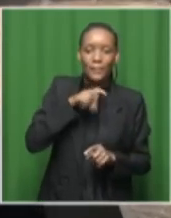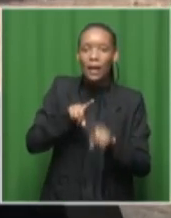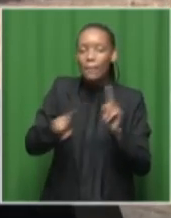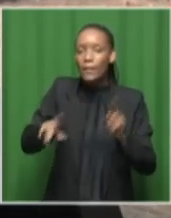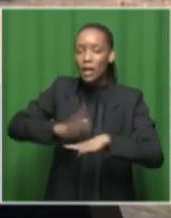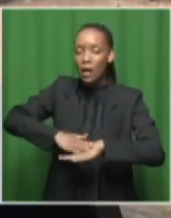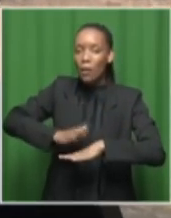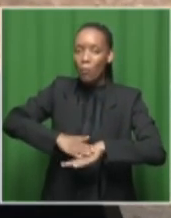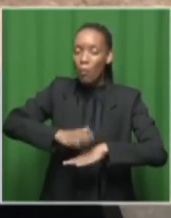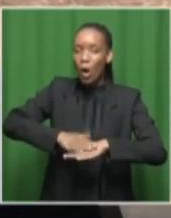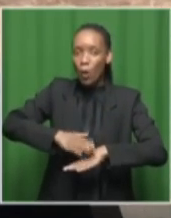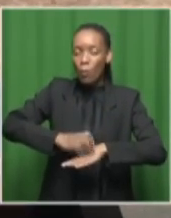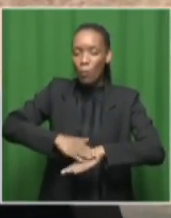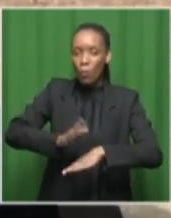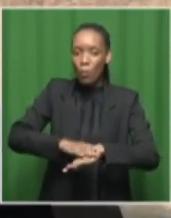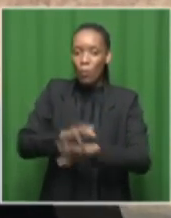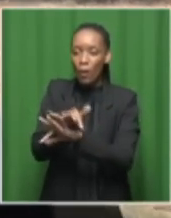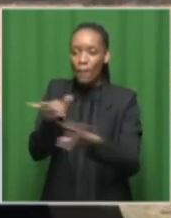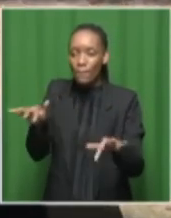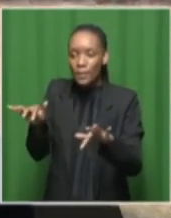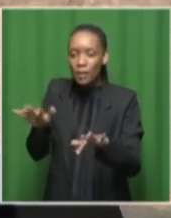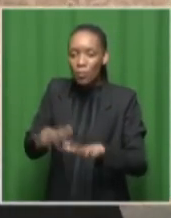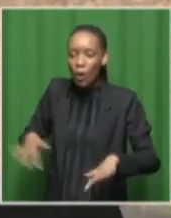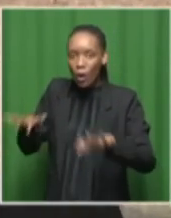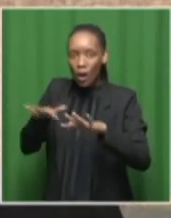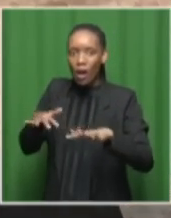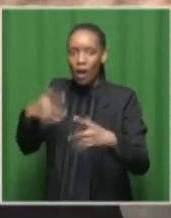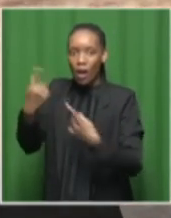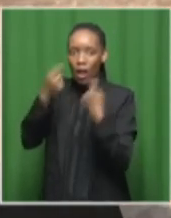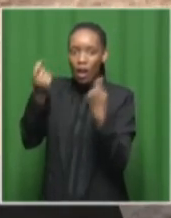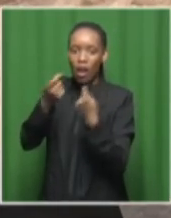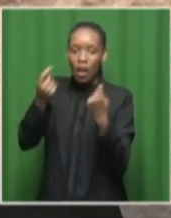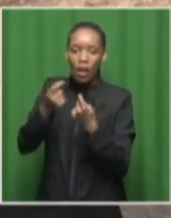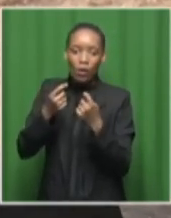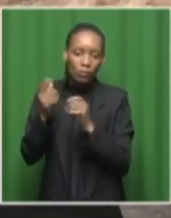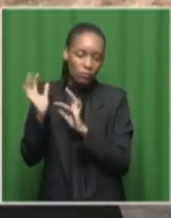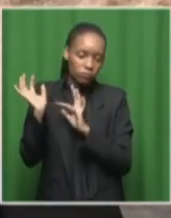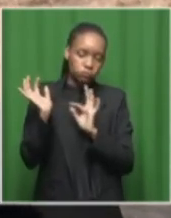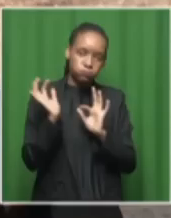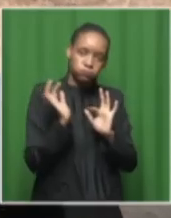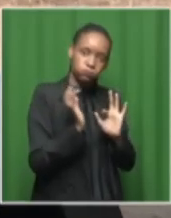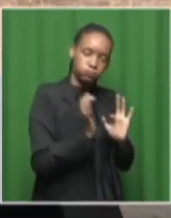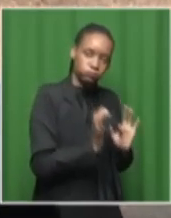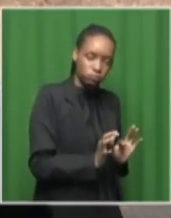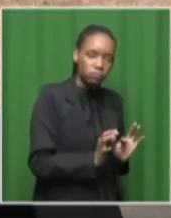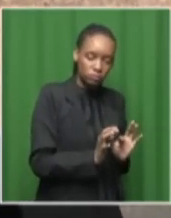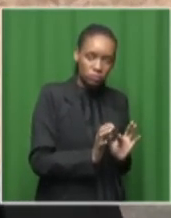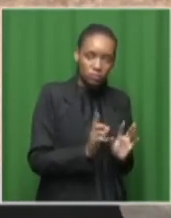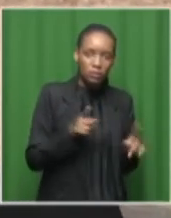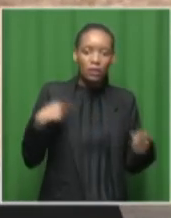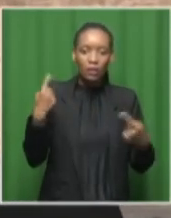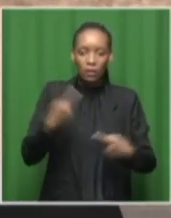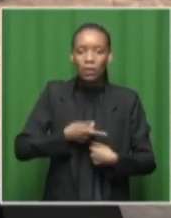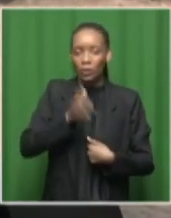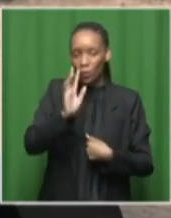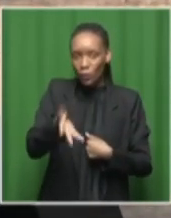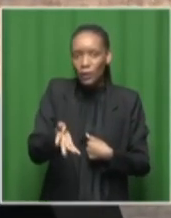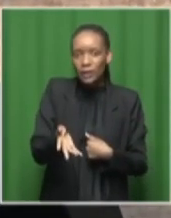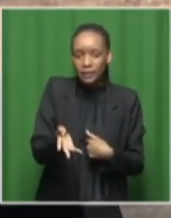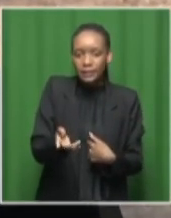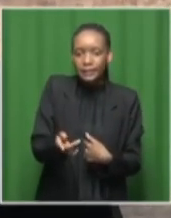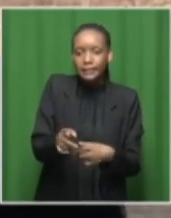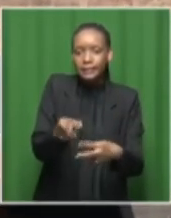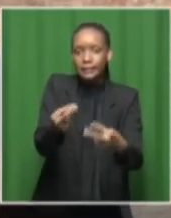people, the local villagers are now making their way to the family home. And of course, we will be updating